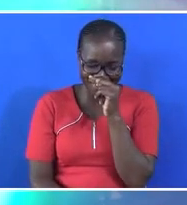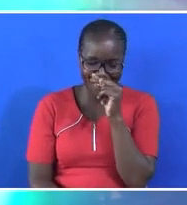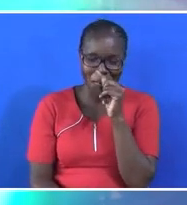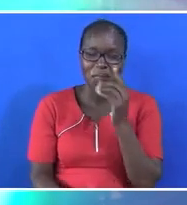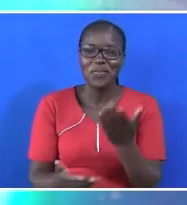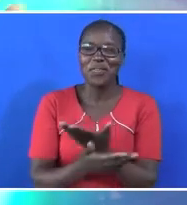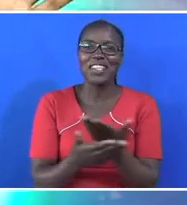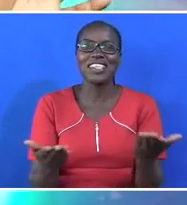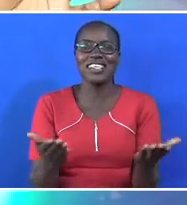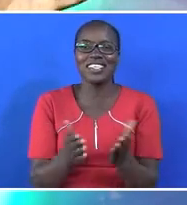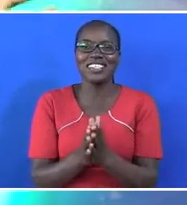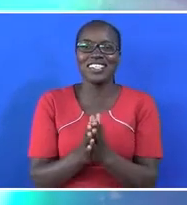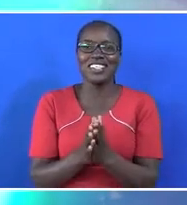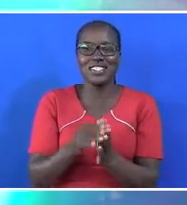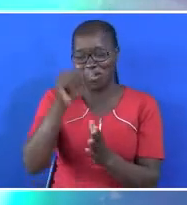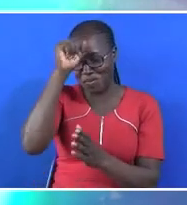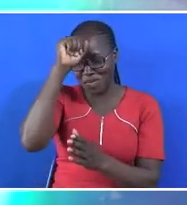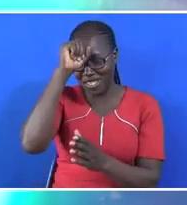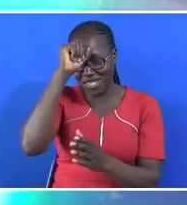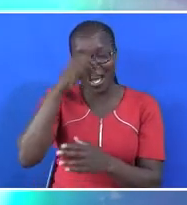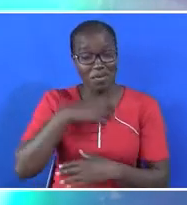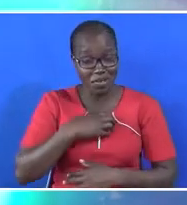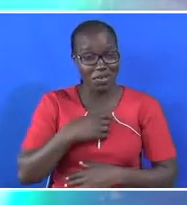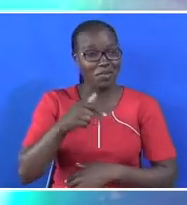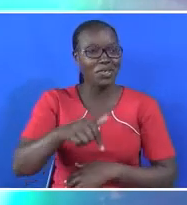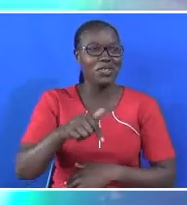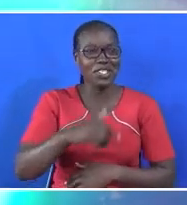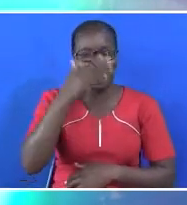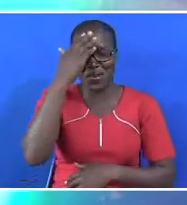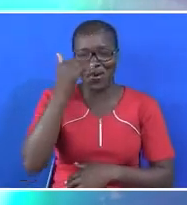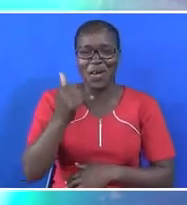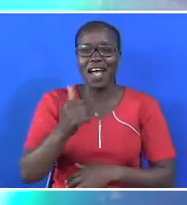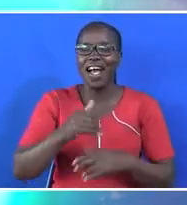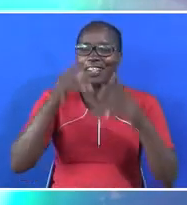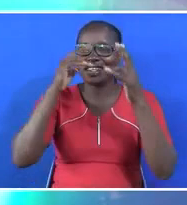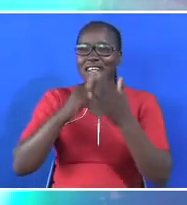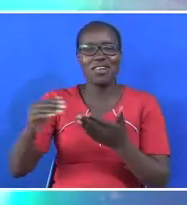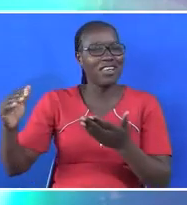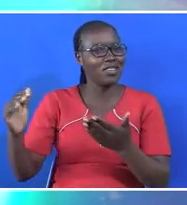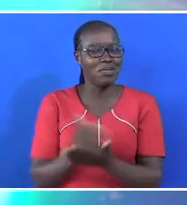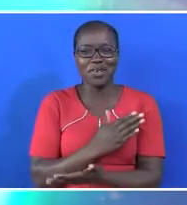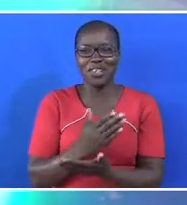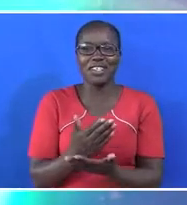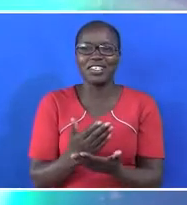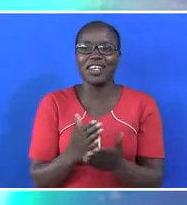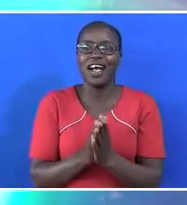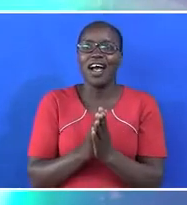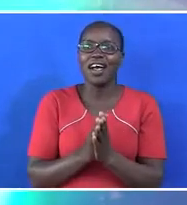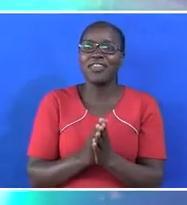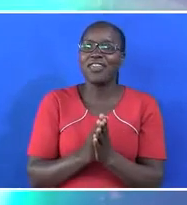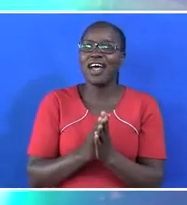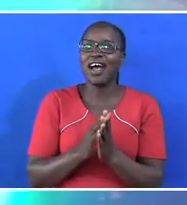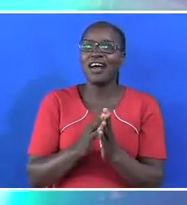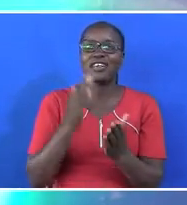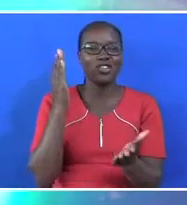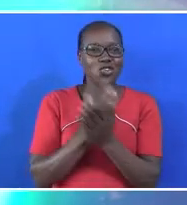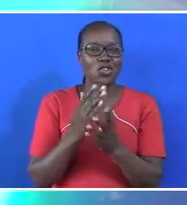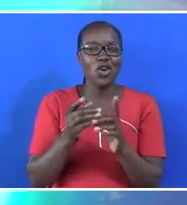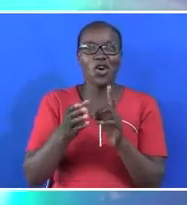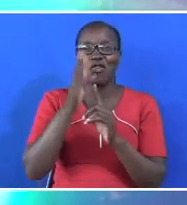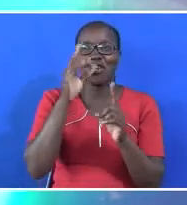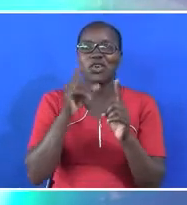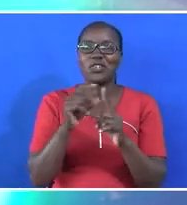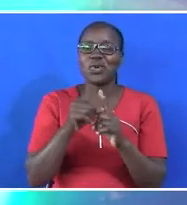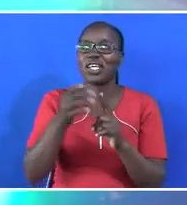All these kinds of madness are permissible today because the devil has blotted out the black and white of God's word.